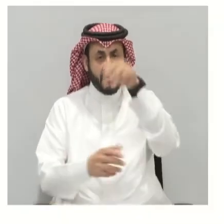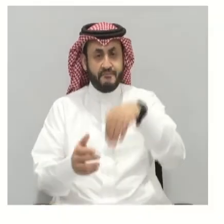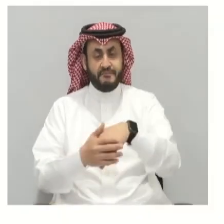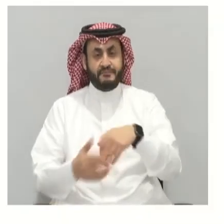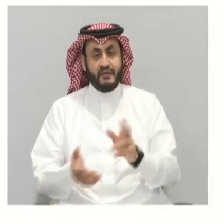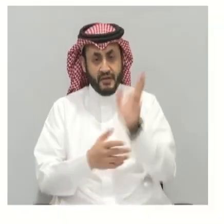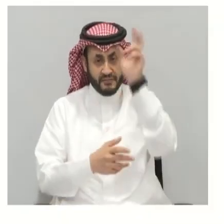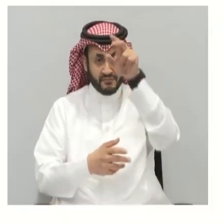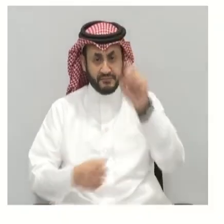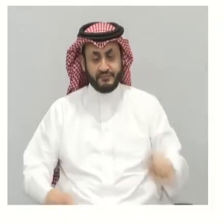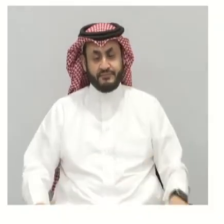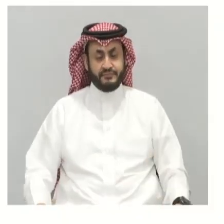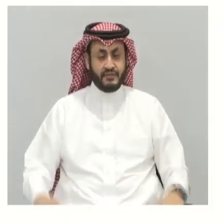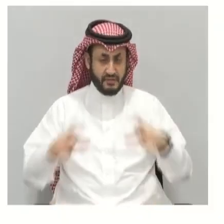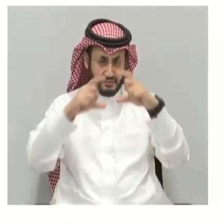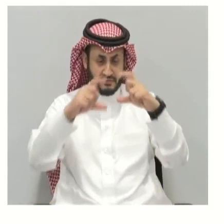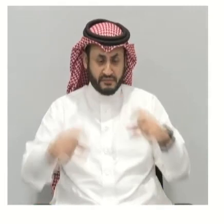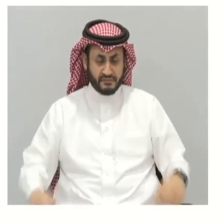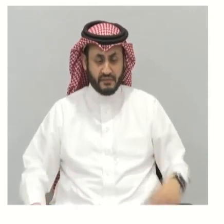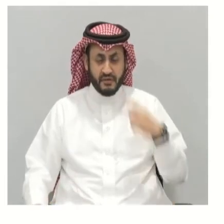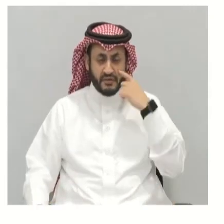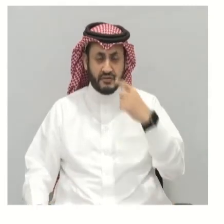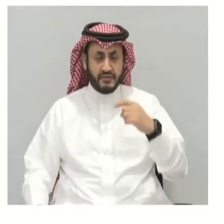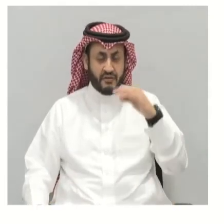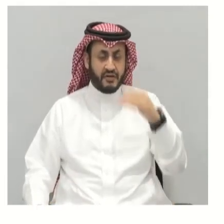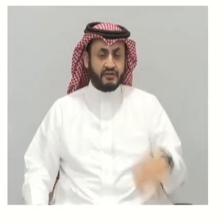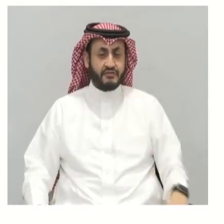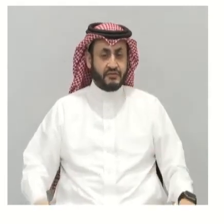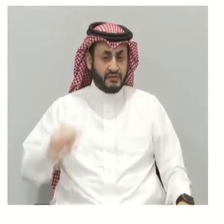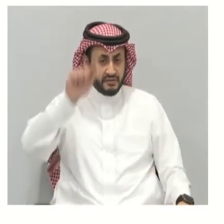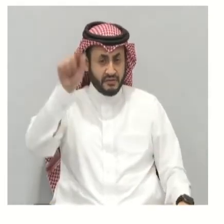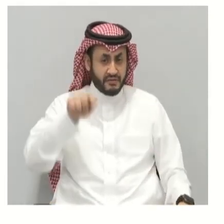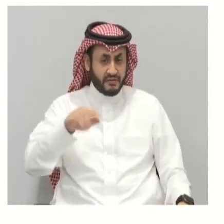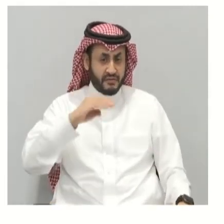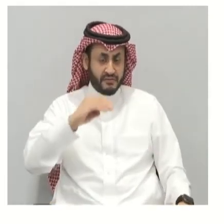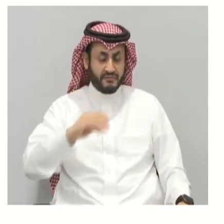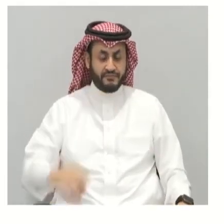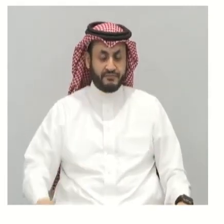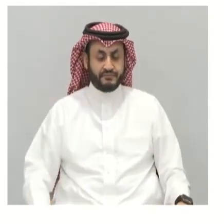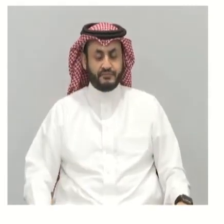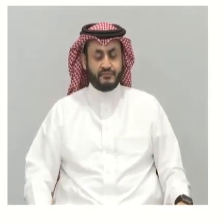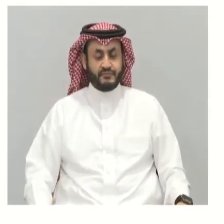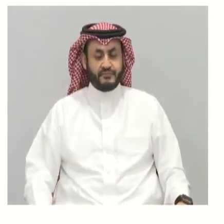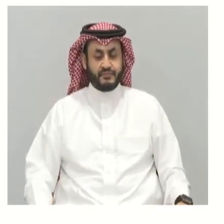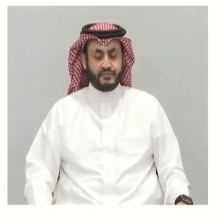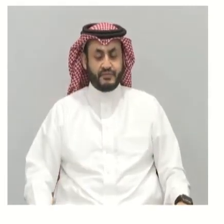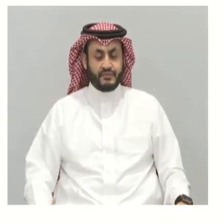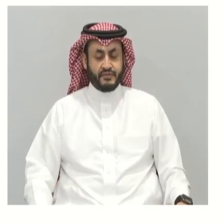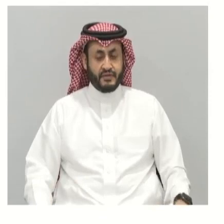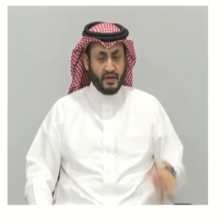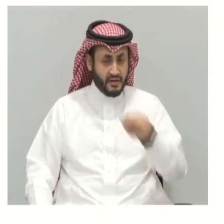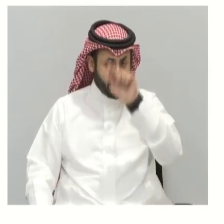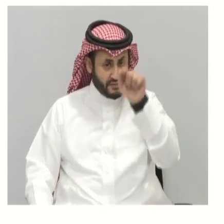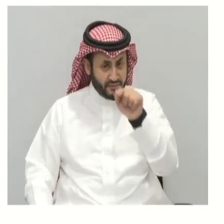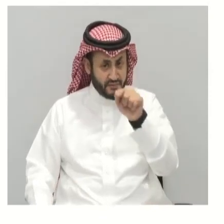we have play basketball. Look at the picture. Is the boy playing here basketball? So you're going to write a